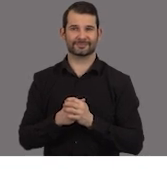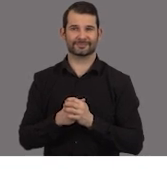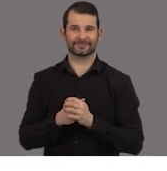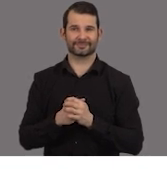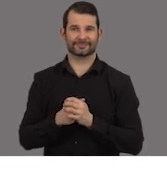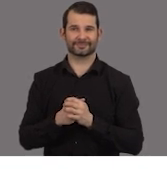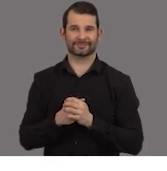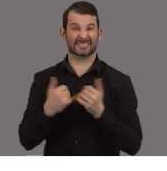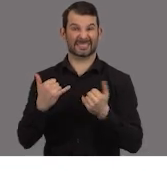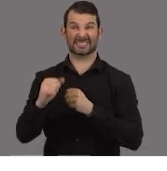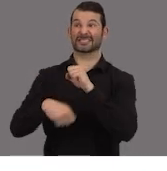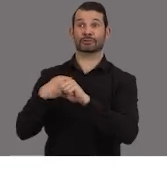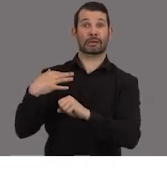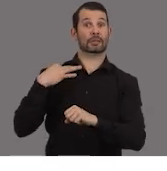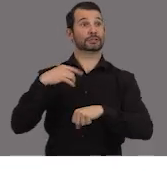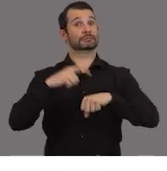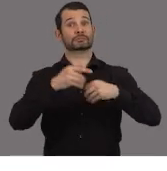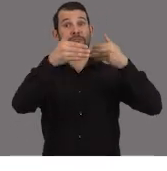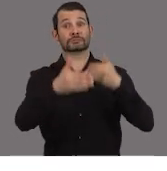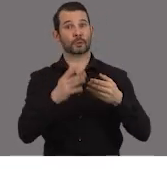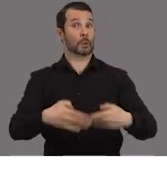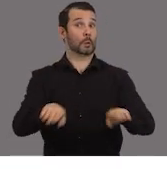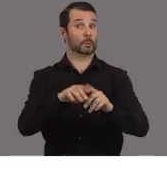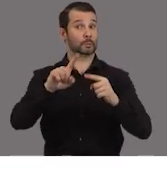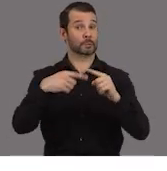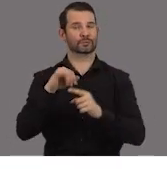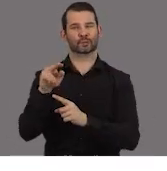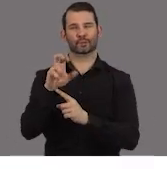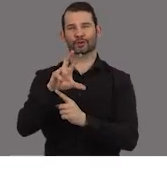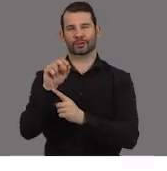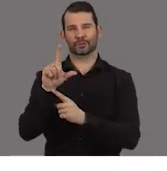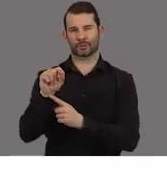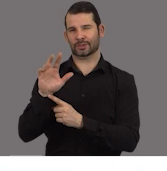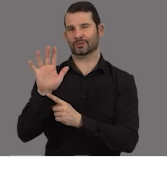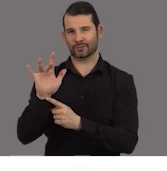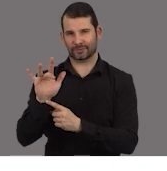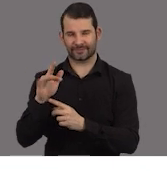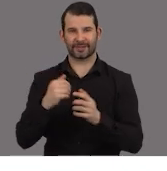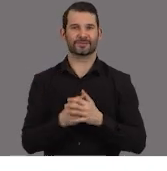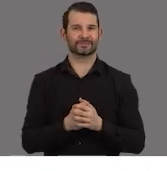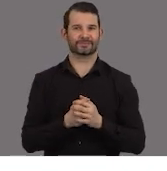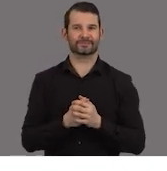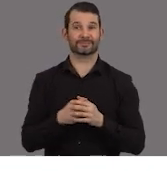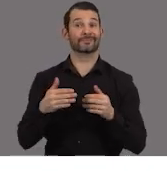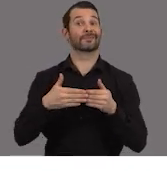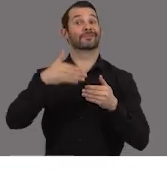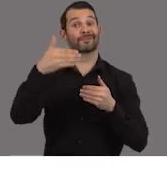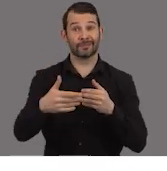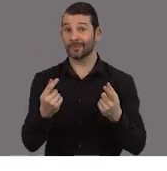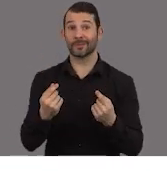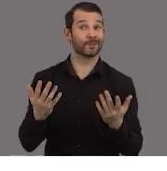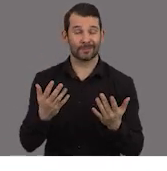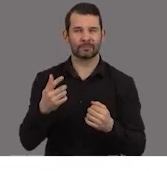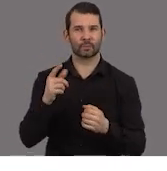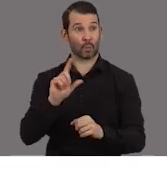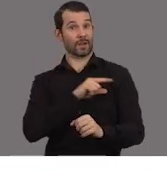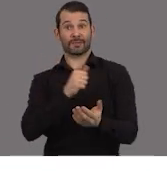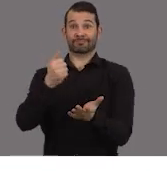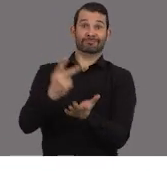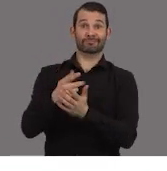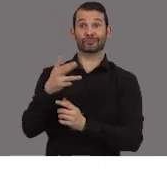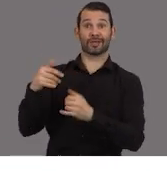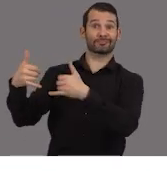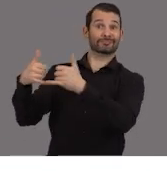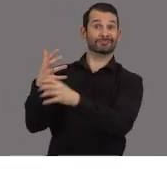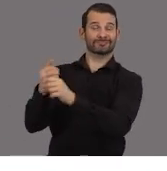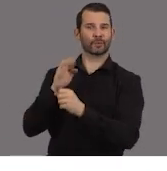This year's application period will close on June 30th, 2025. Next, qualified grant recipients